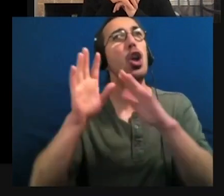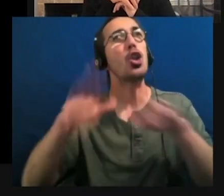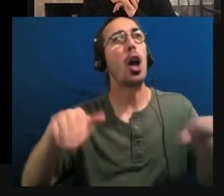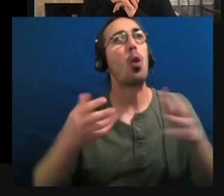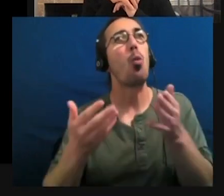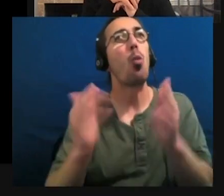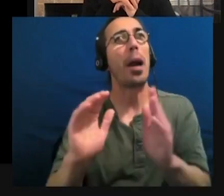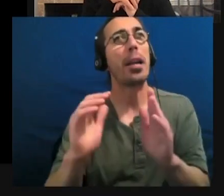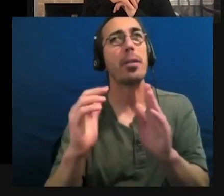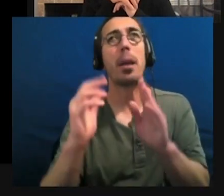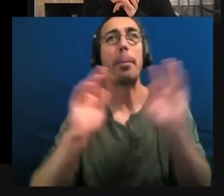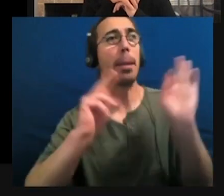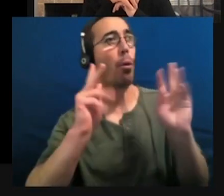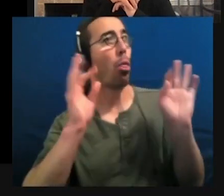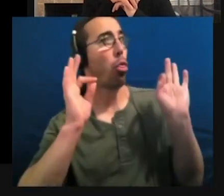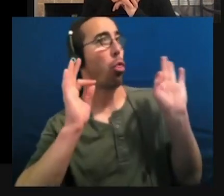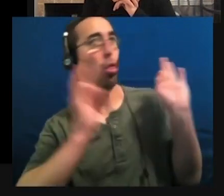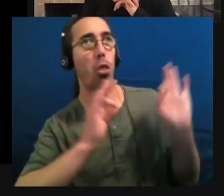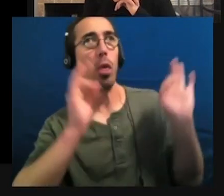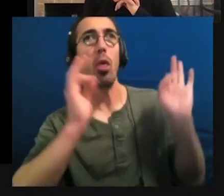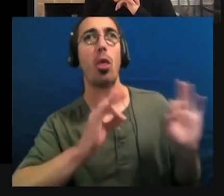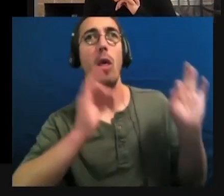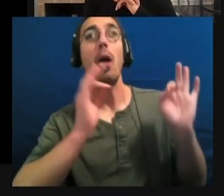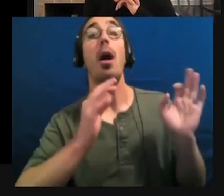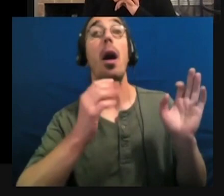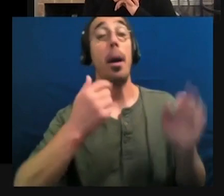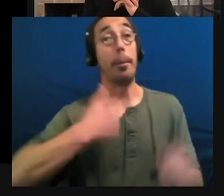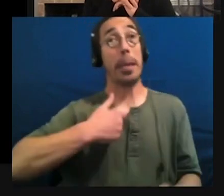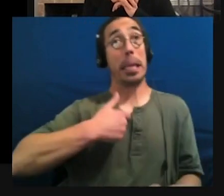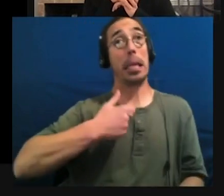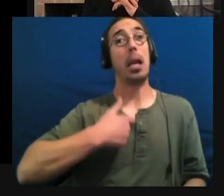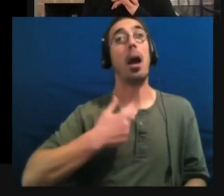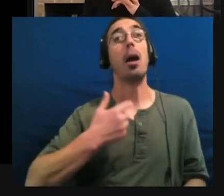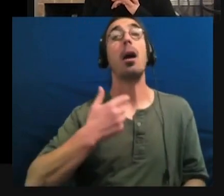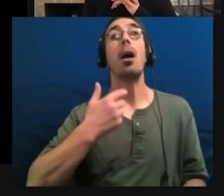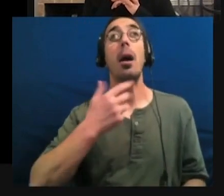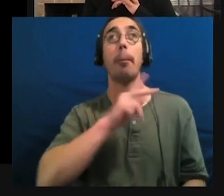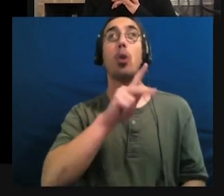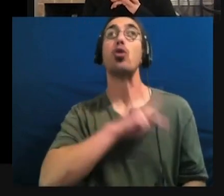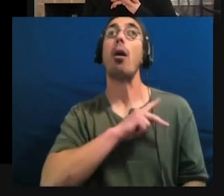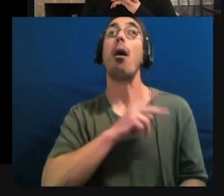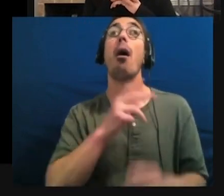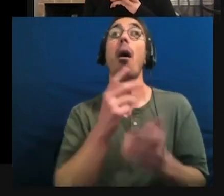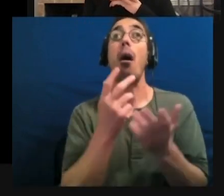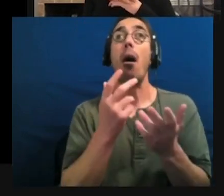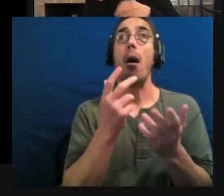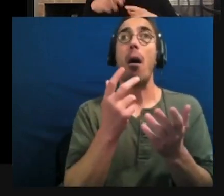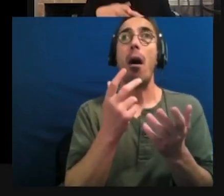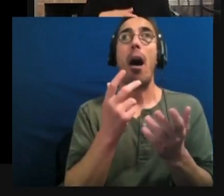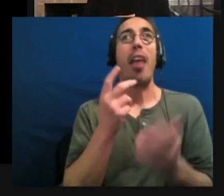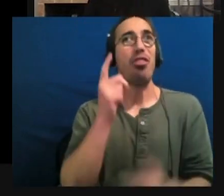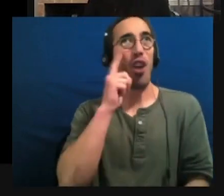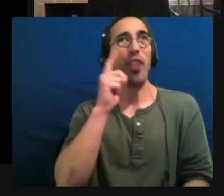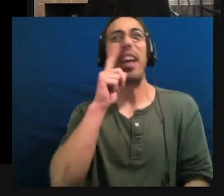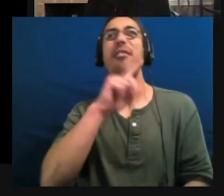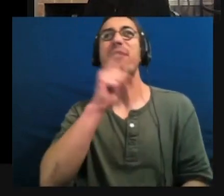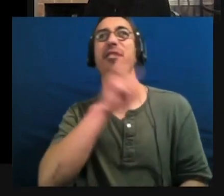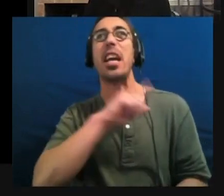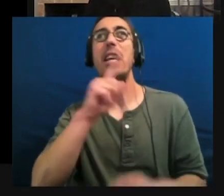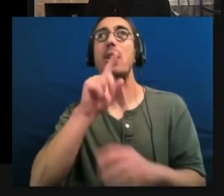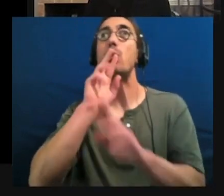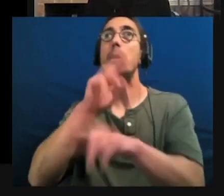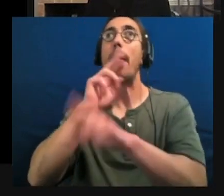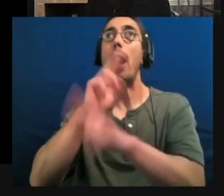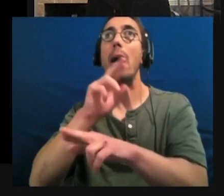upon. For me personally, the most detrimental is that it often was for nothing. Because I wasn't good at